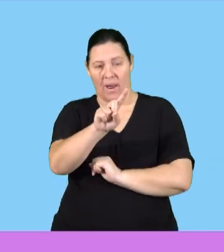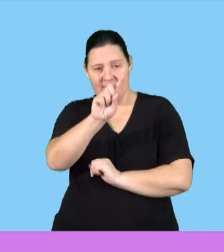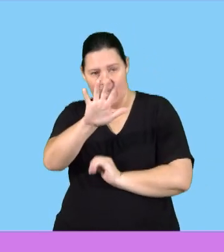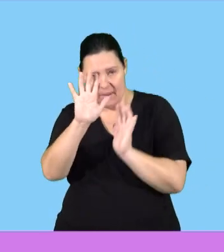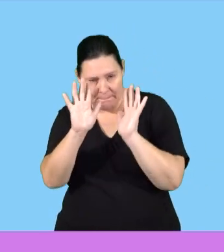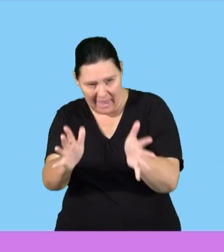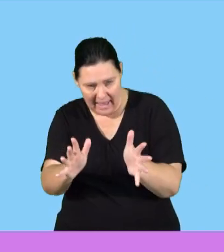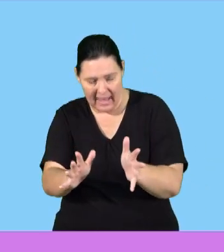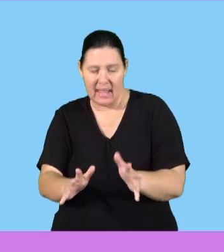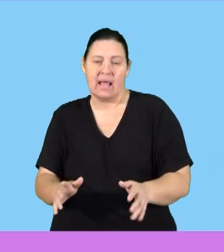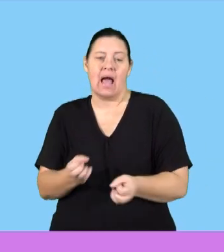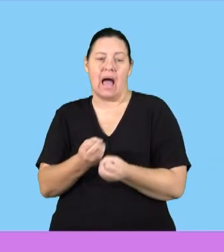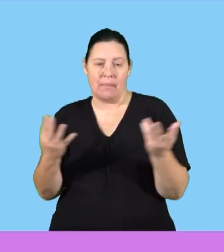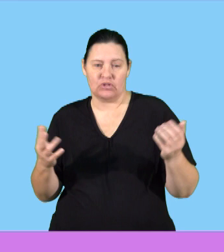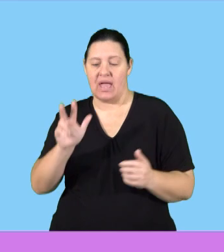are going to have